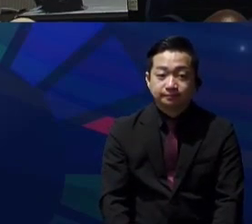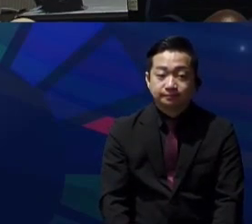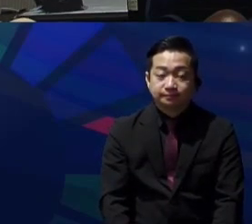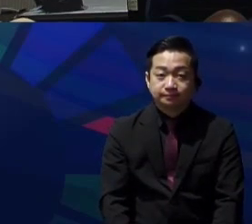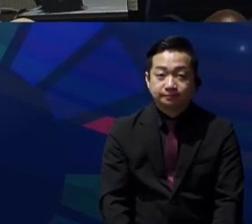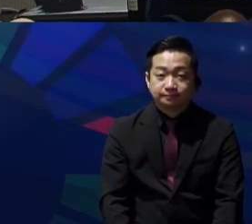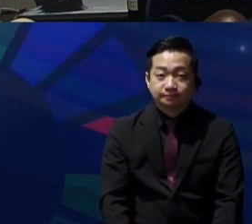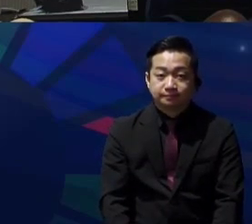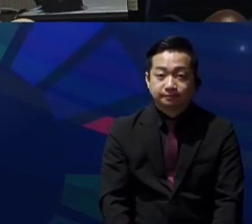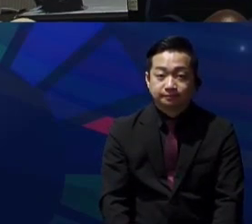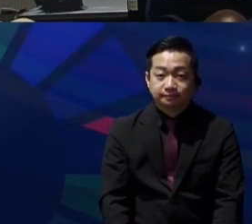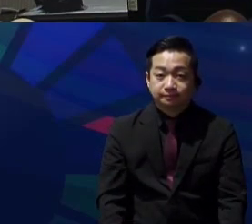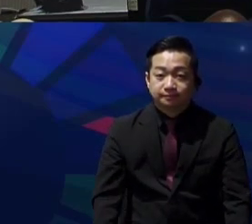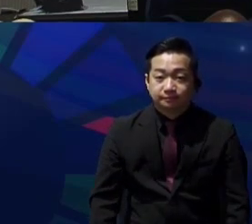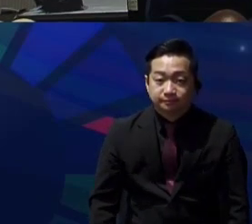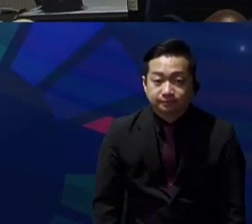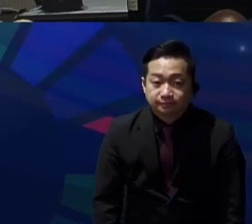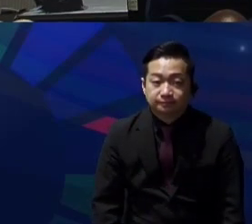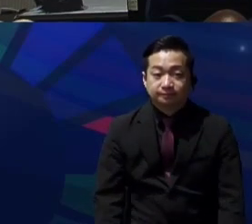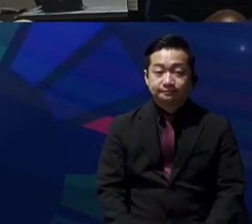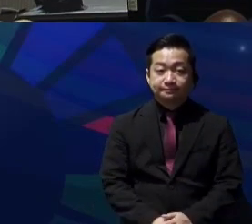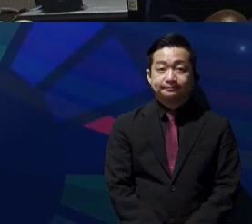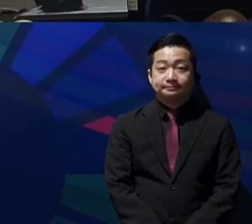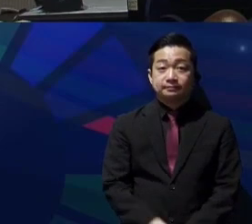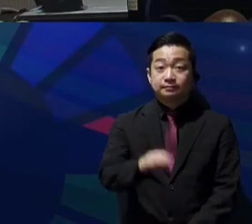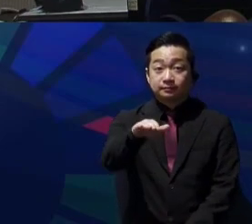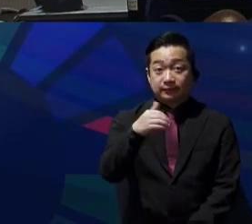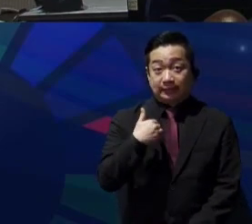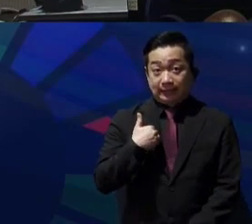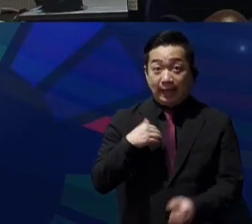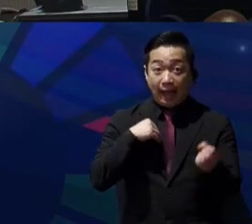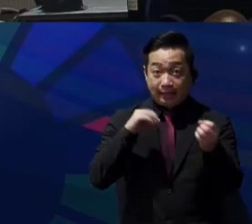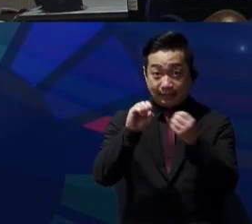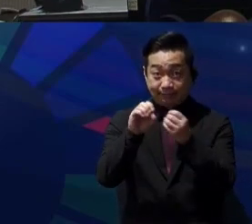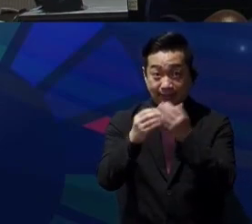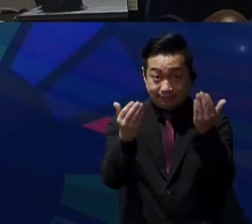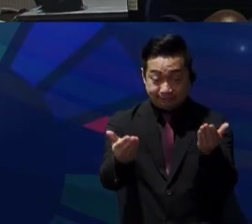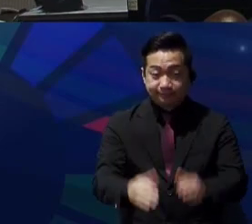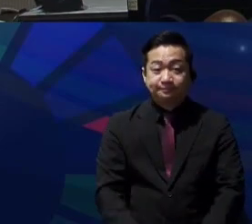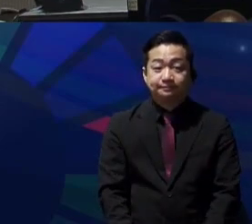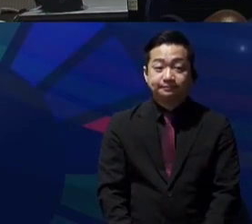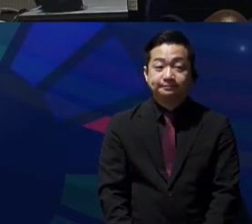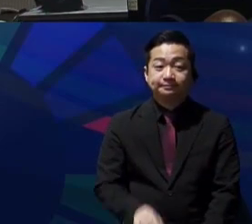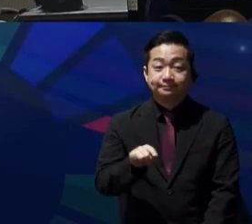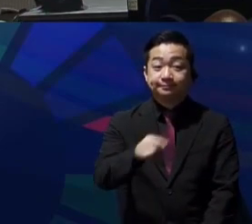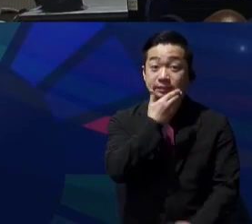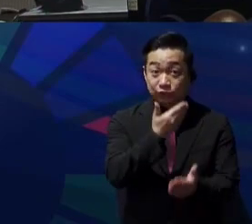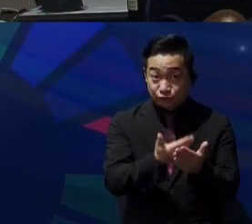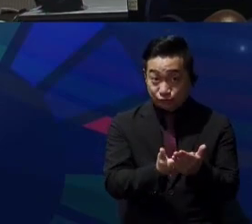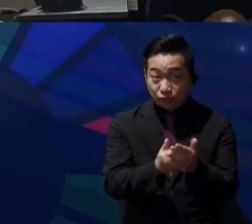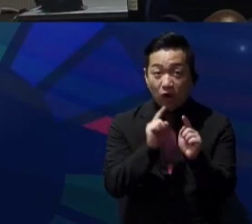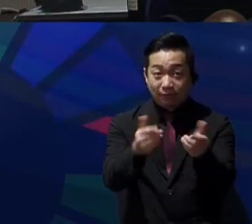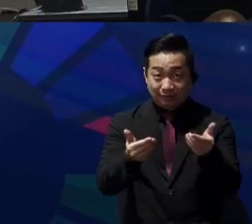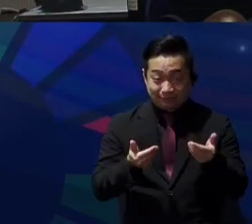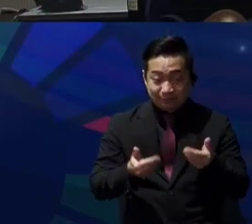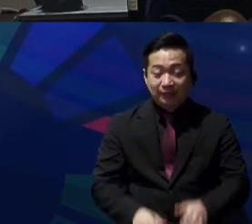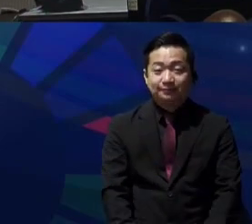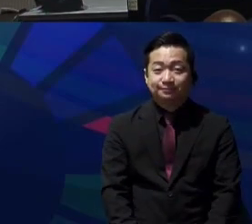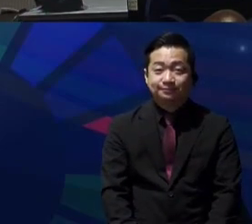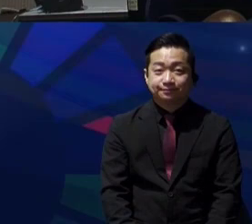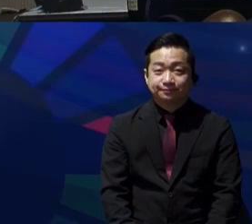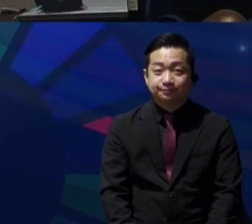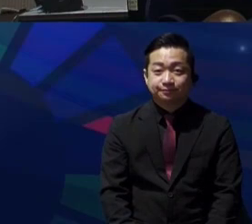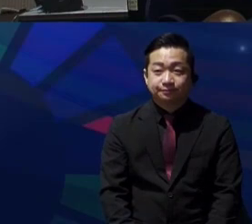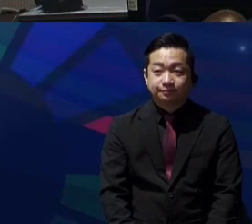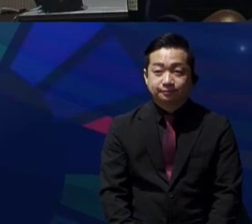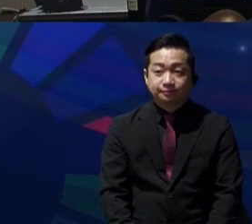Oh, okay. I think you raised a really important point, and thank you for sharing that research. I would love to follow up